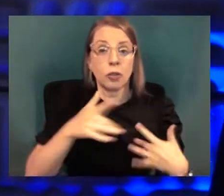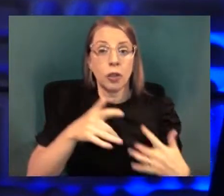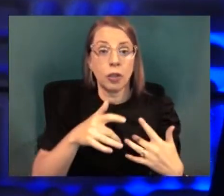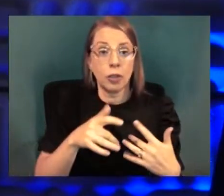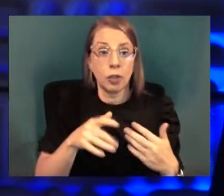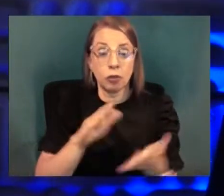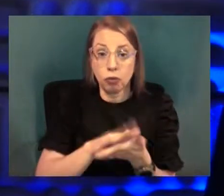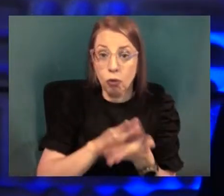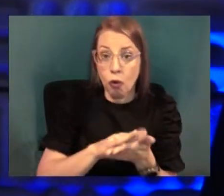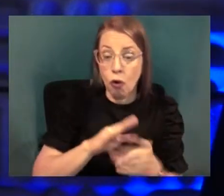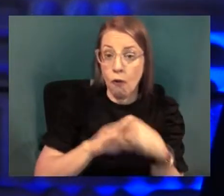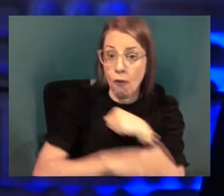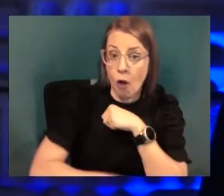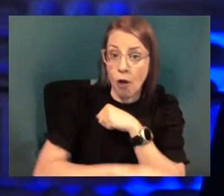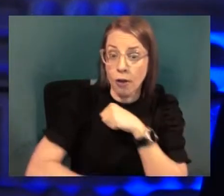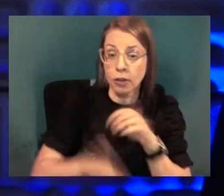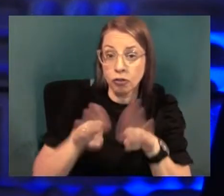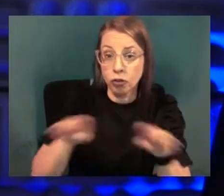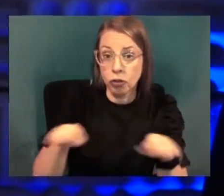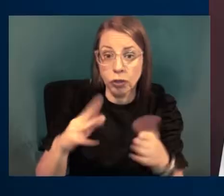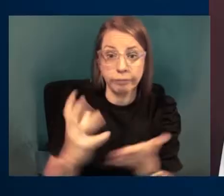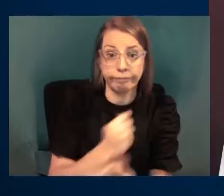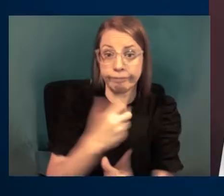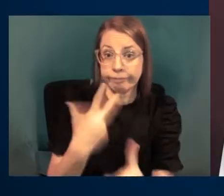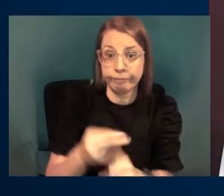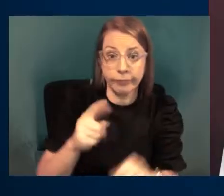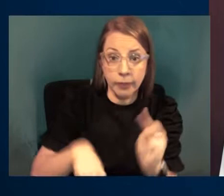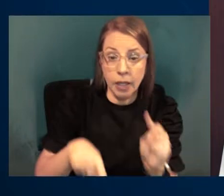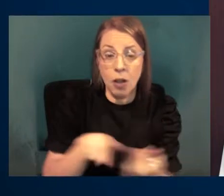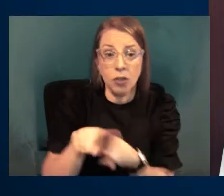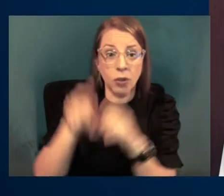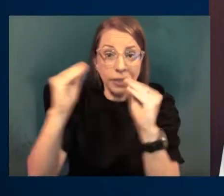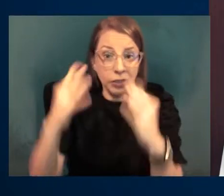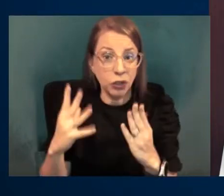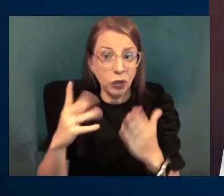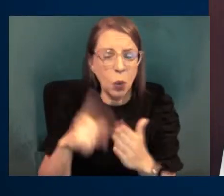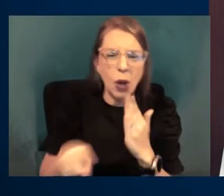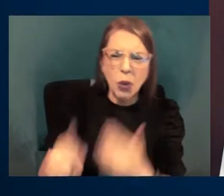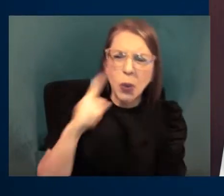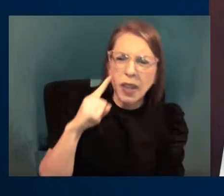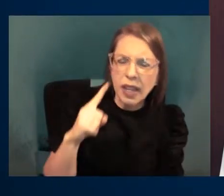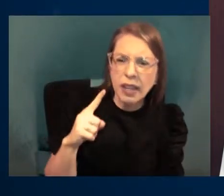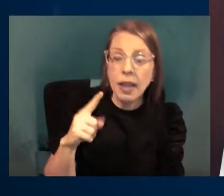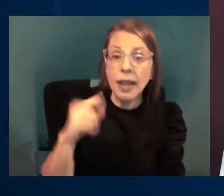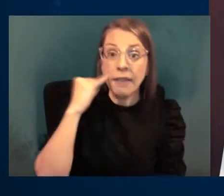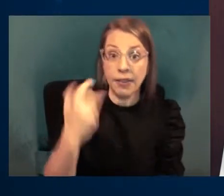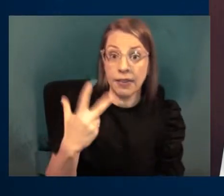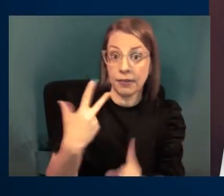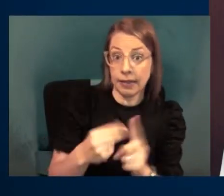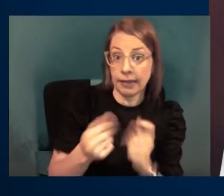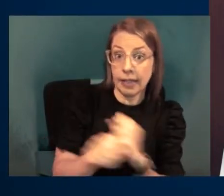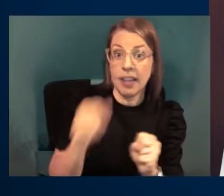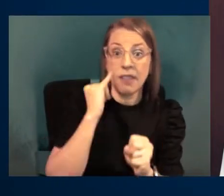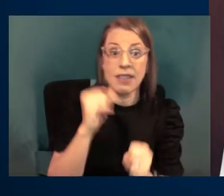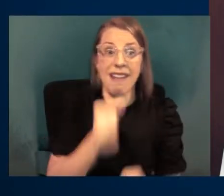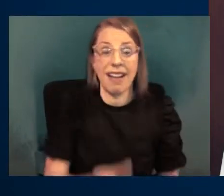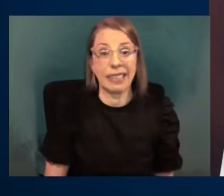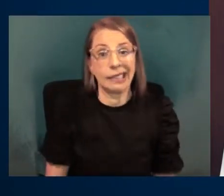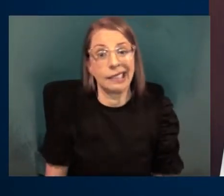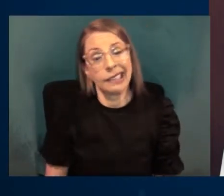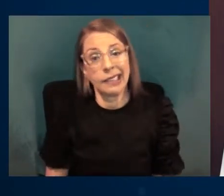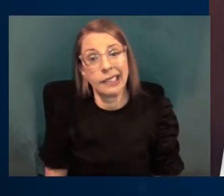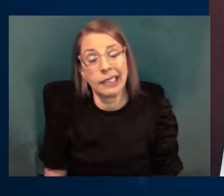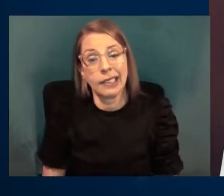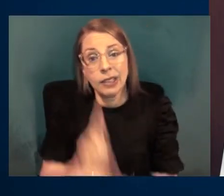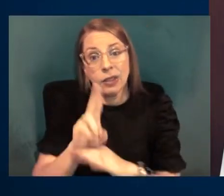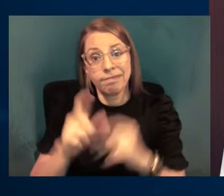can't be vaccinated and for the teachers? What do you think, Hawk? I think if you're vaccinated, you're safe, and if you're not, wear a mask.